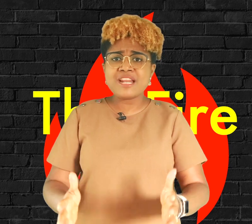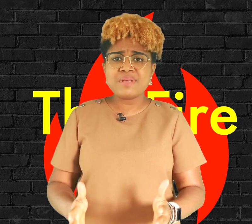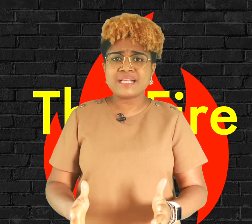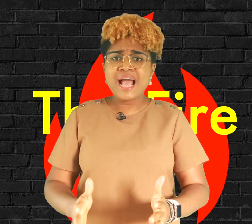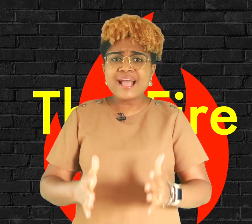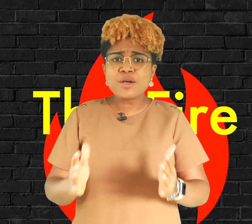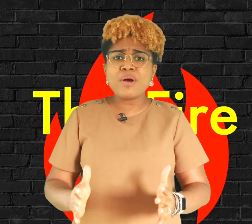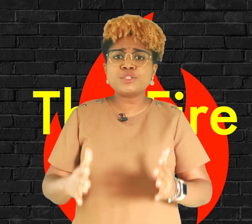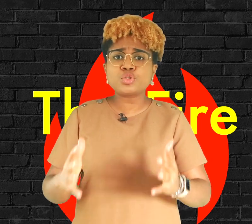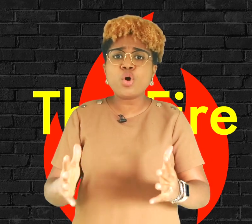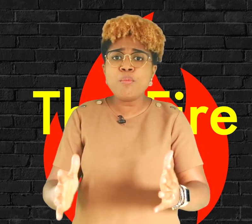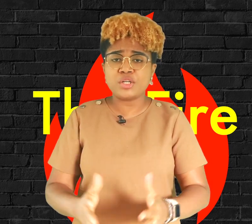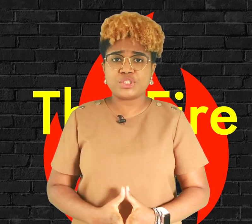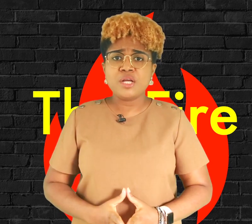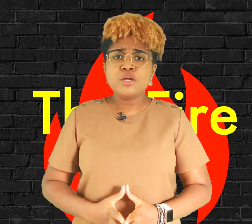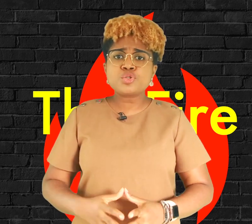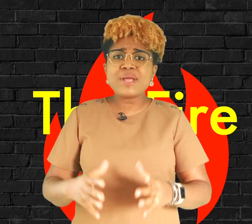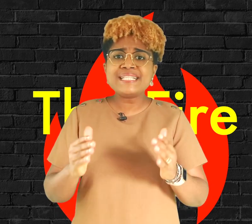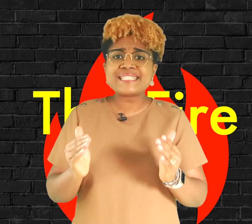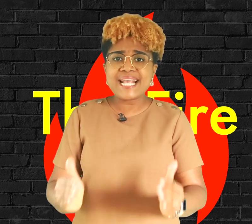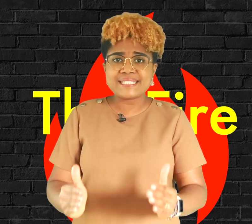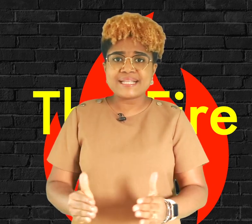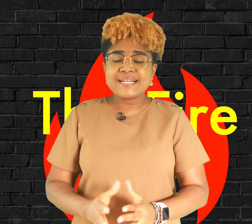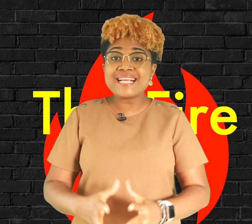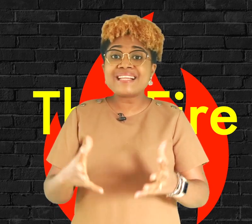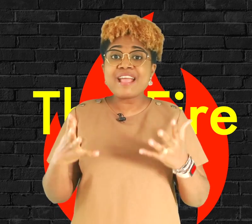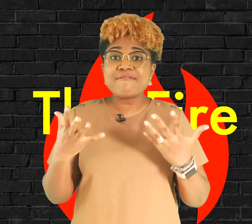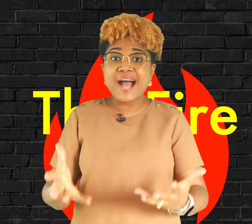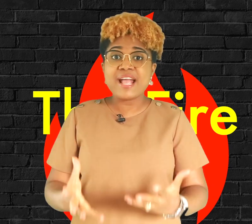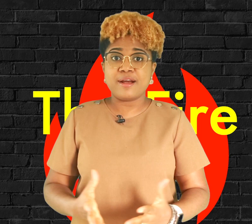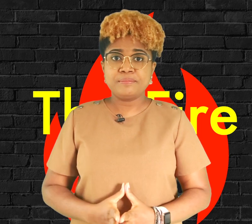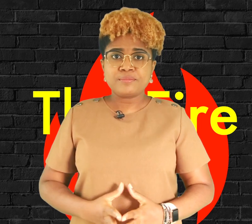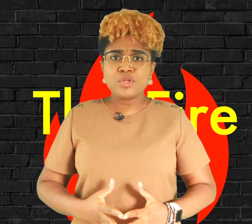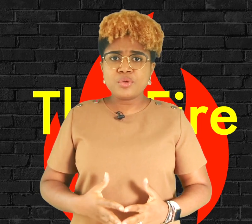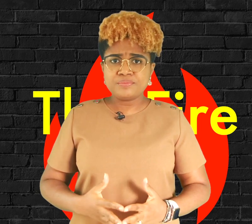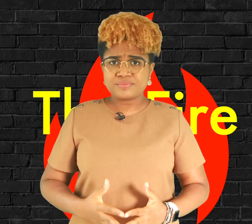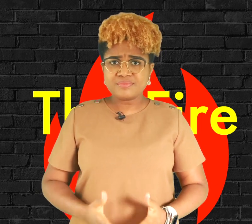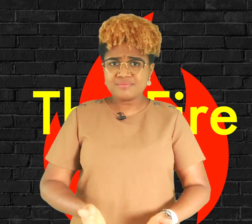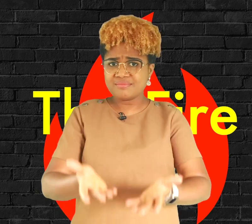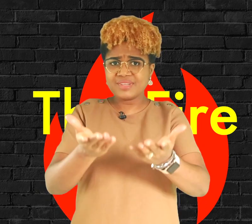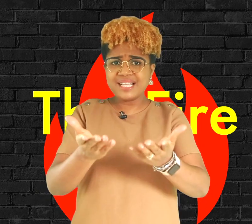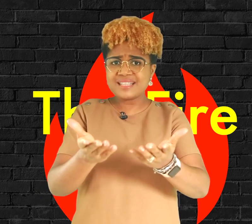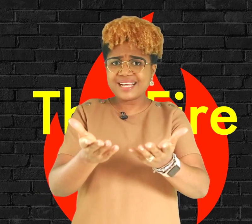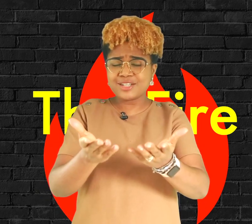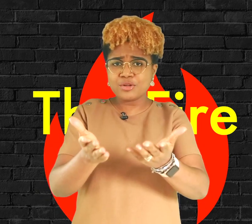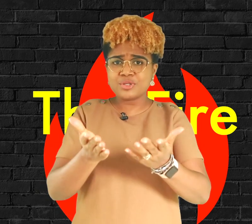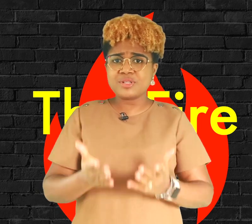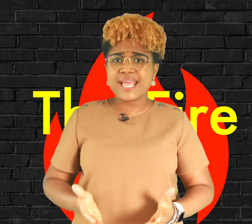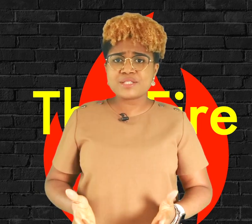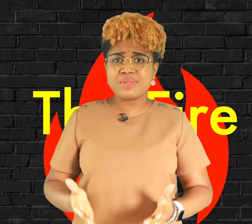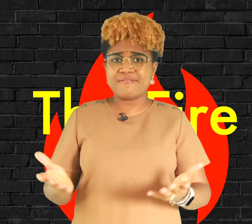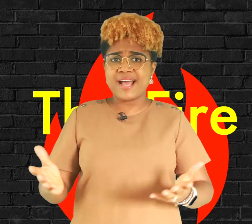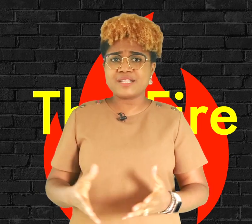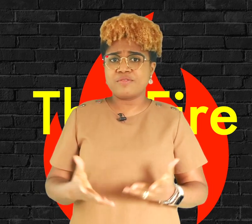or his enemies are equally so much, so intense, that is like fire, you know? Isn't that also